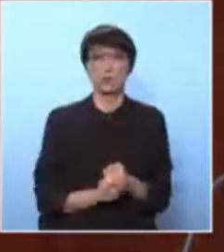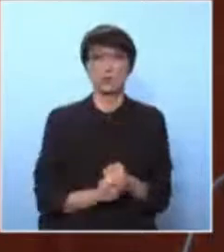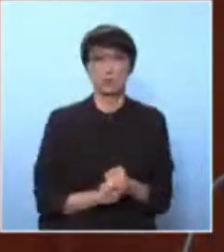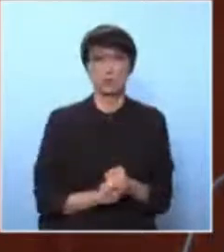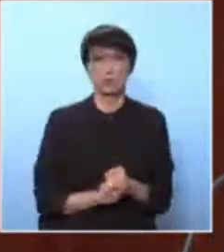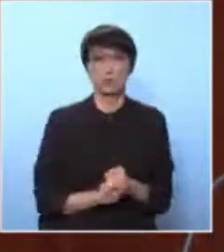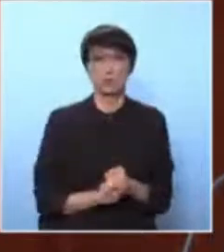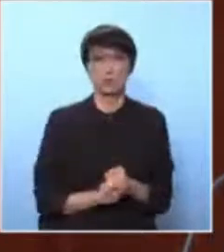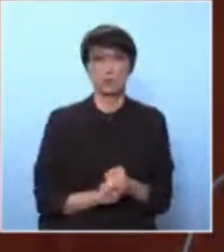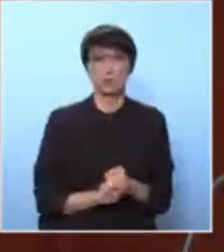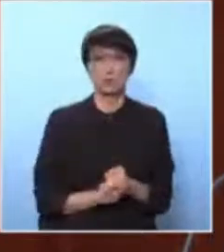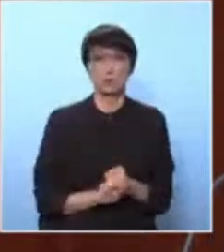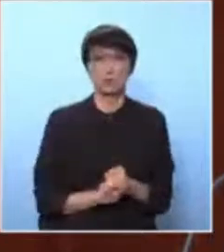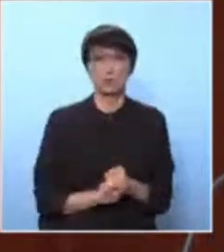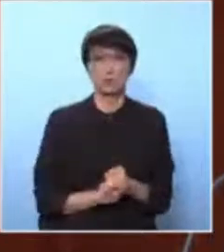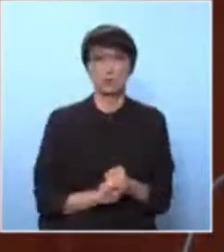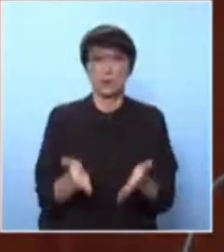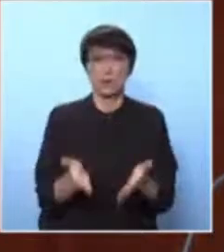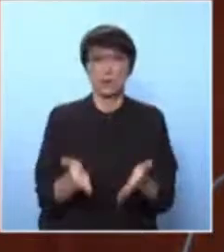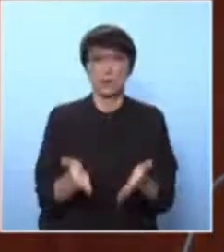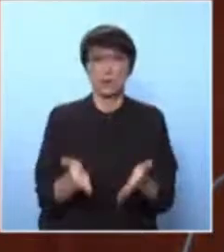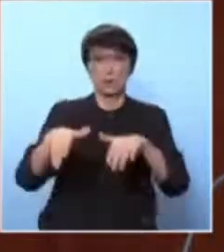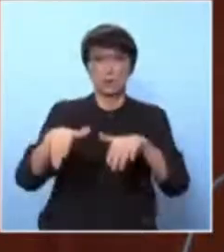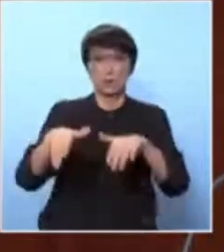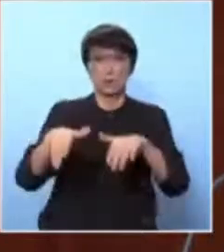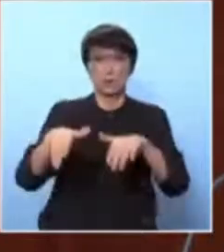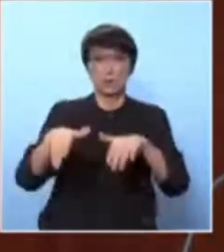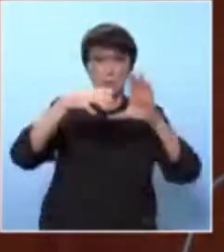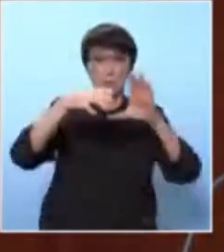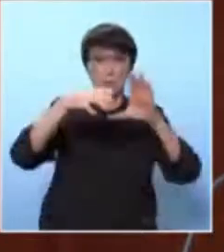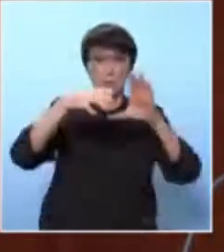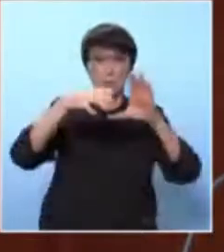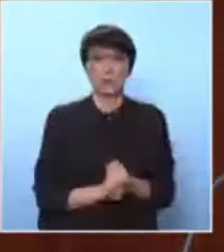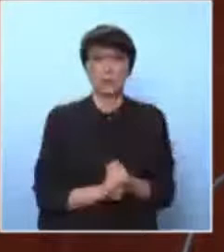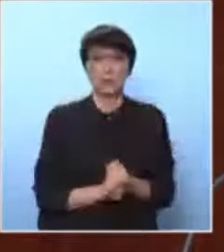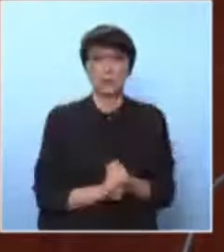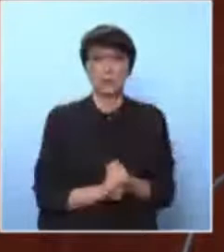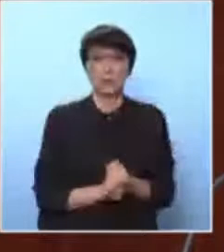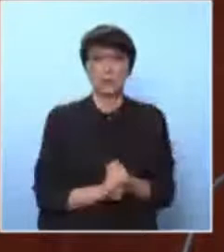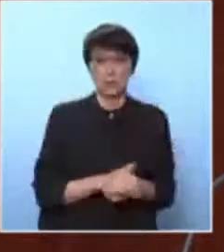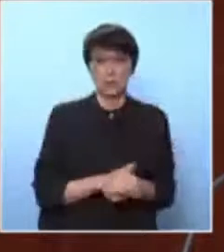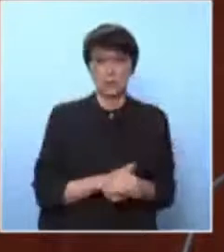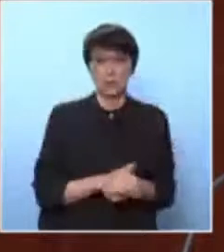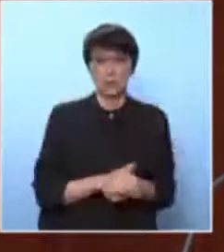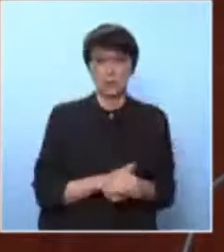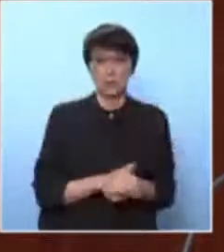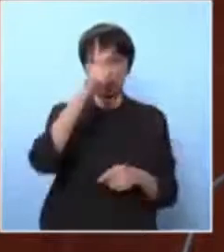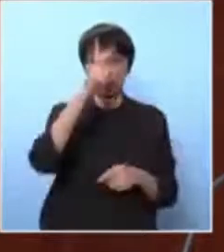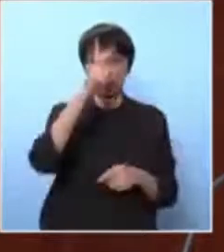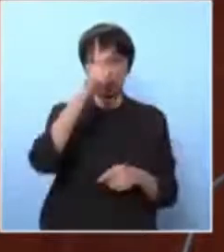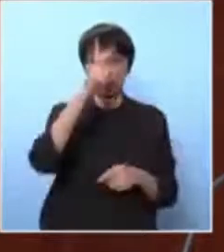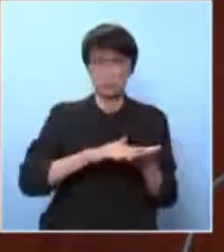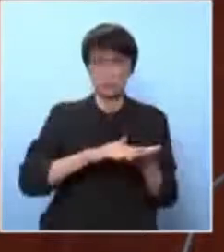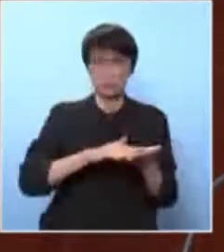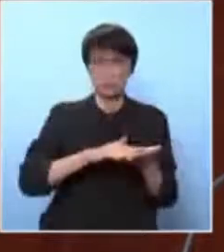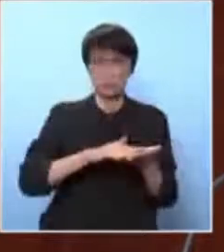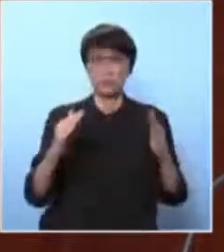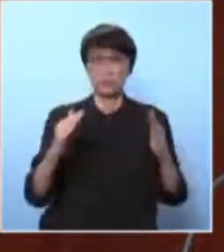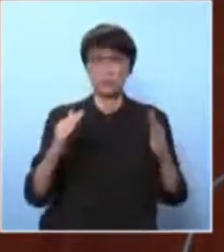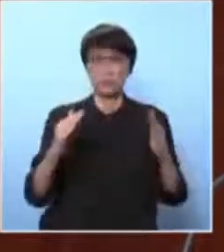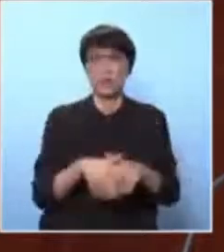Promote hometown culture. The Home Affairs Department will launch the Klansman Culture Promotion Scheme in the first quarter